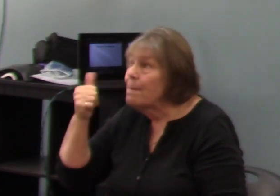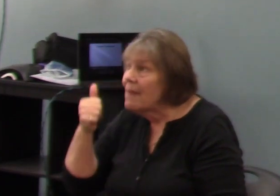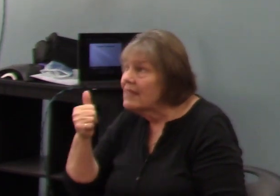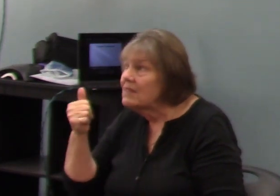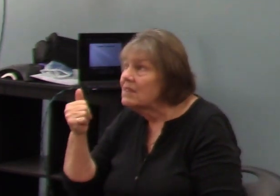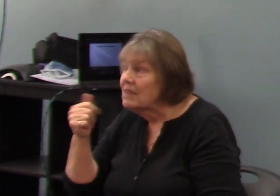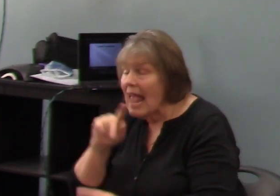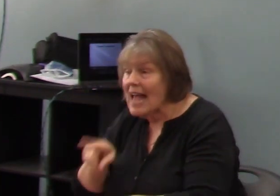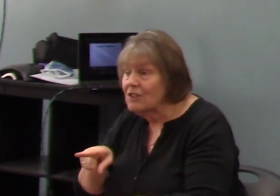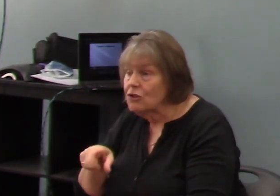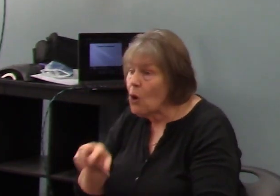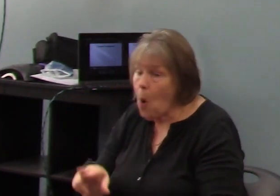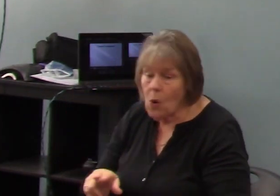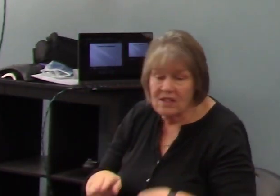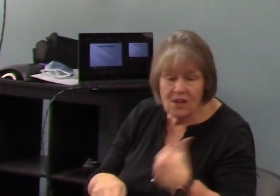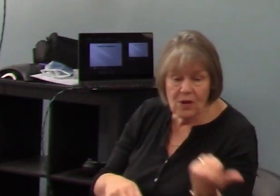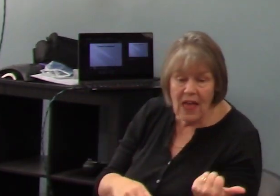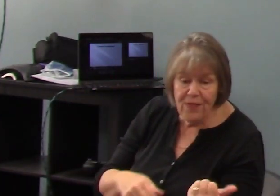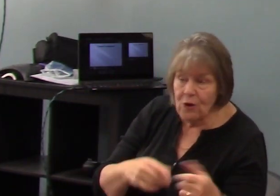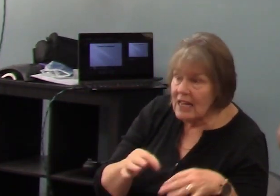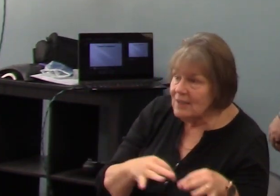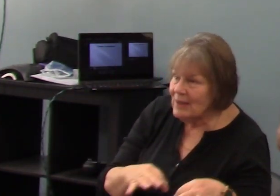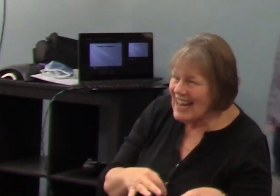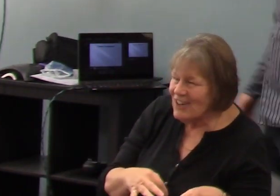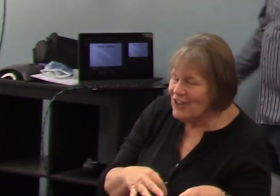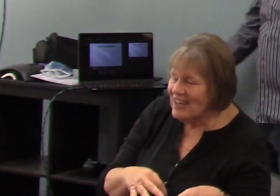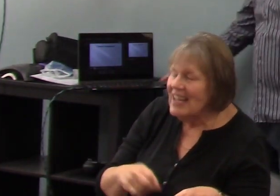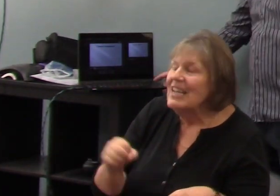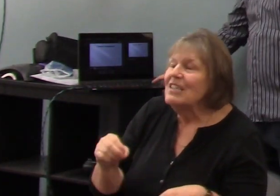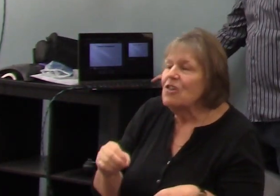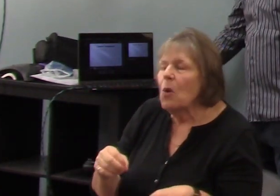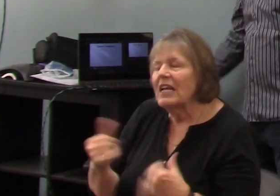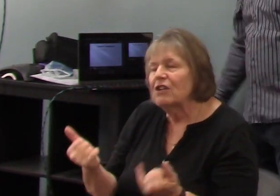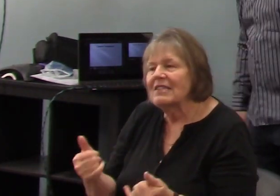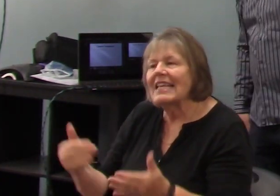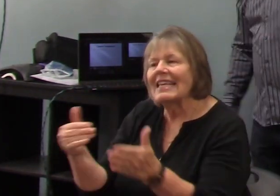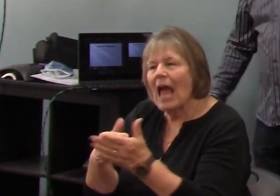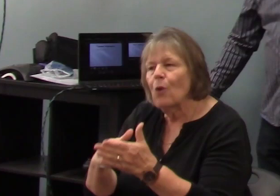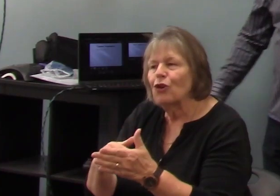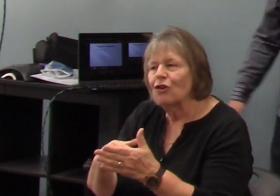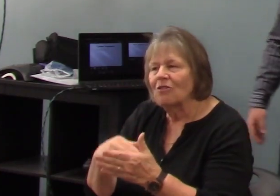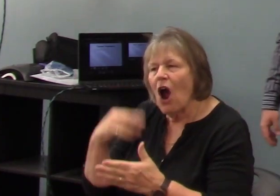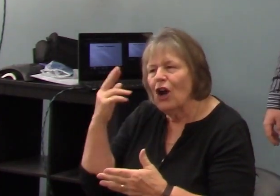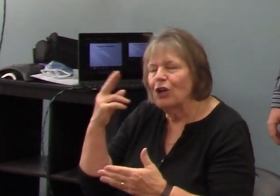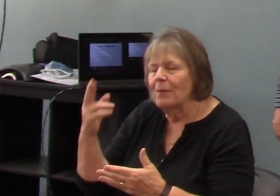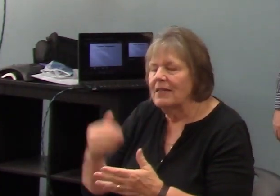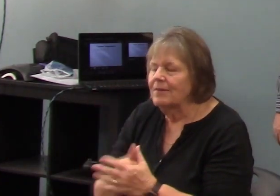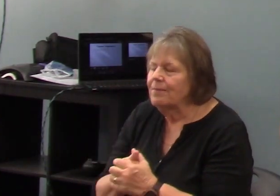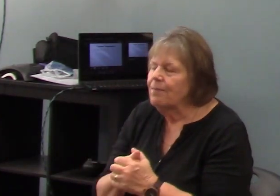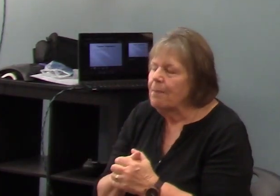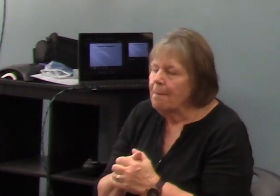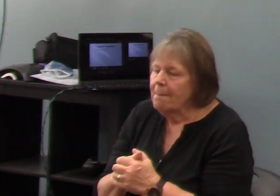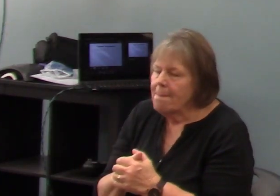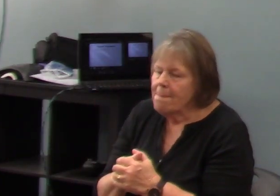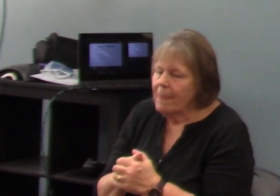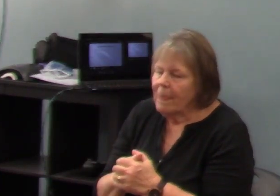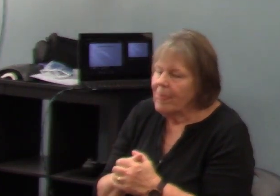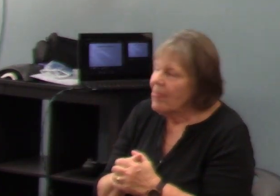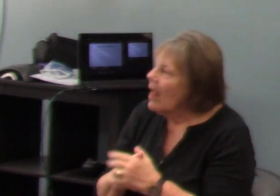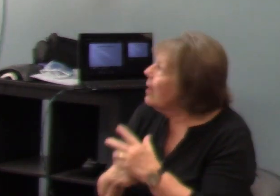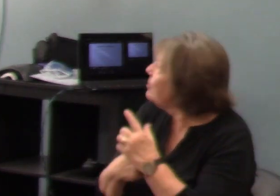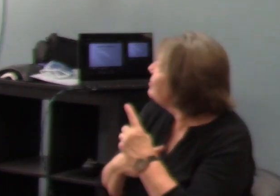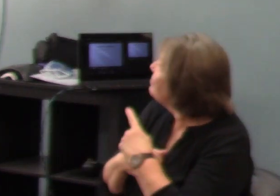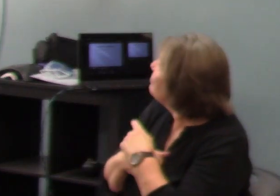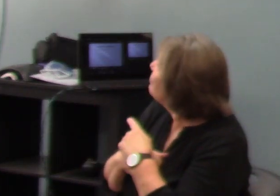explanation? So here's the kind of counter-arguments. The first one is called the steady-state theory. And